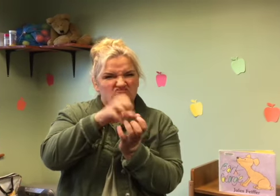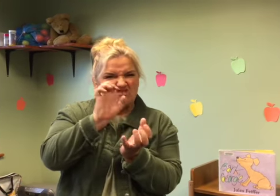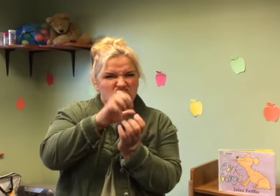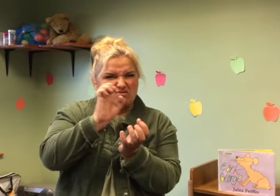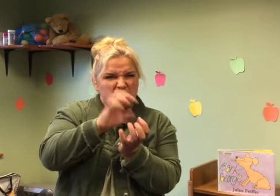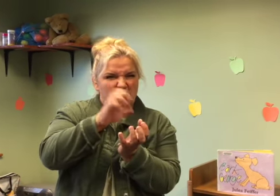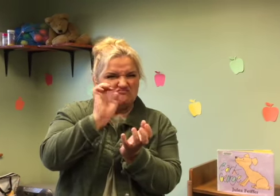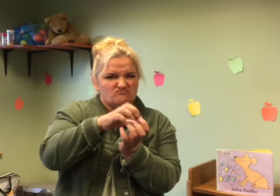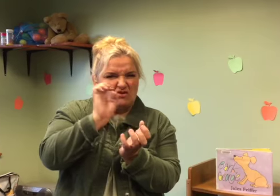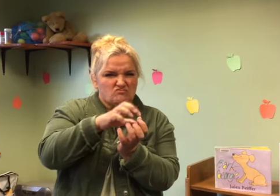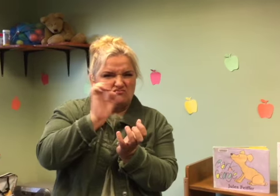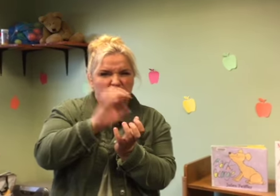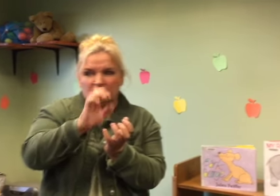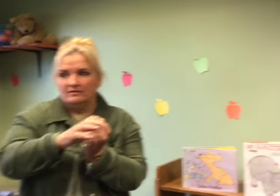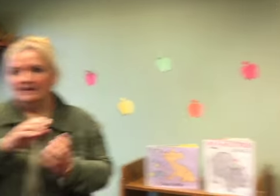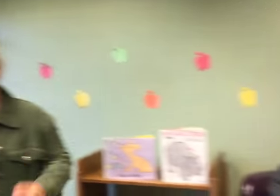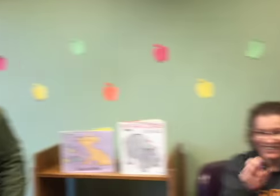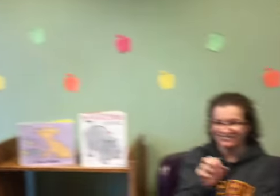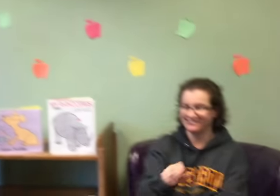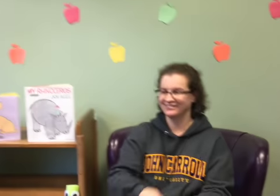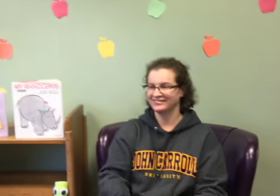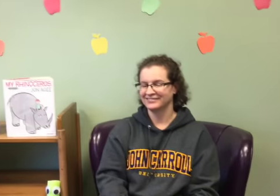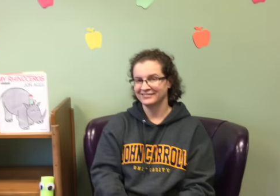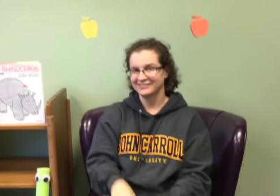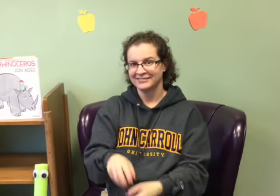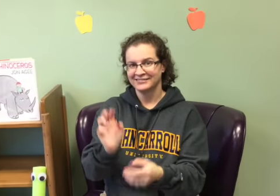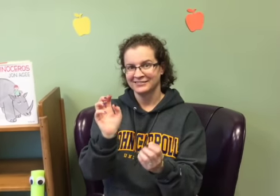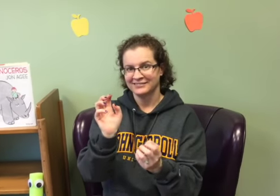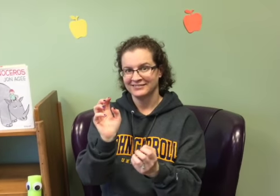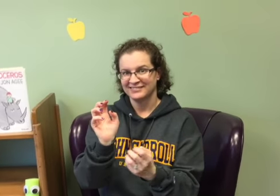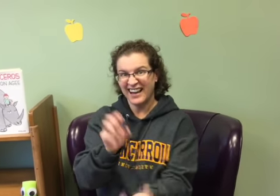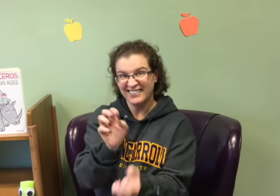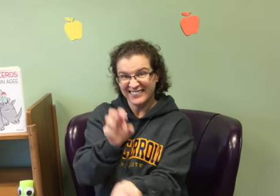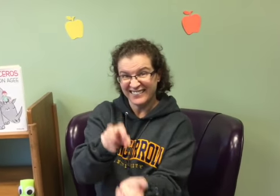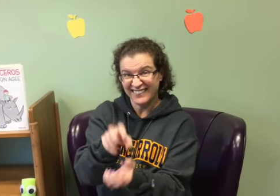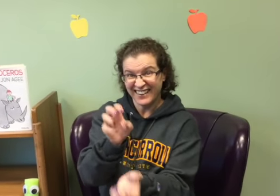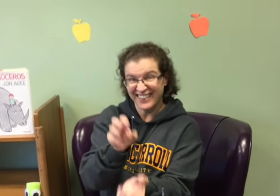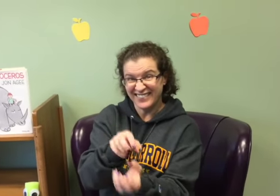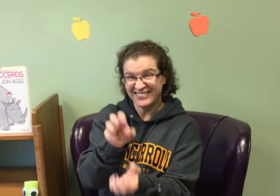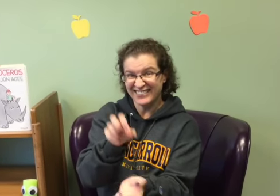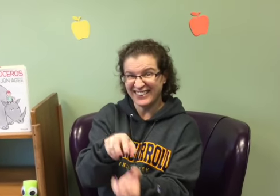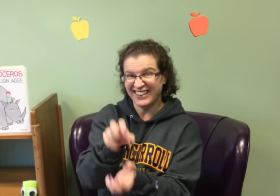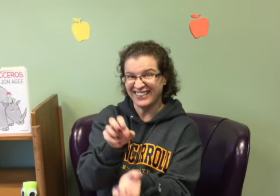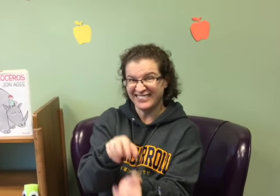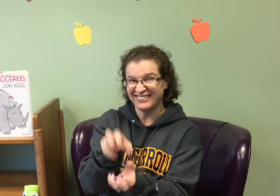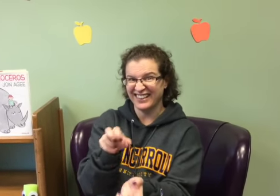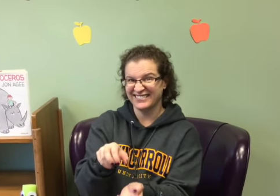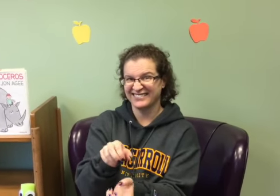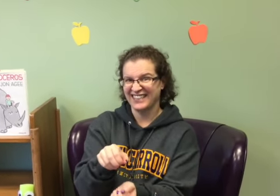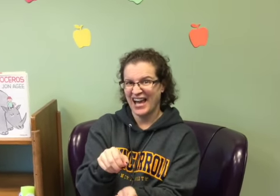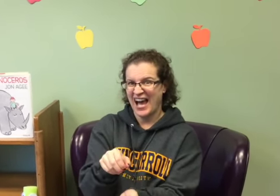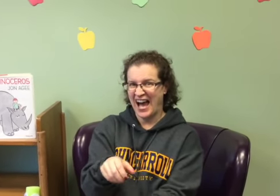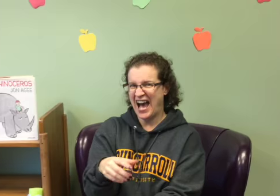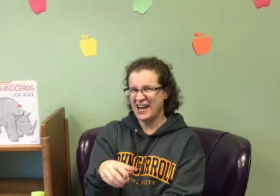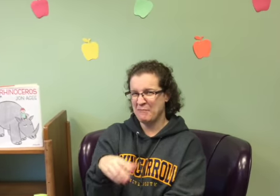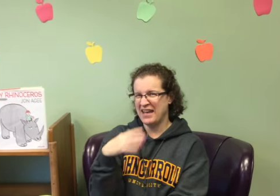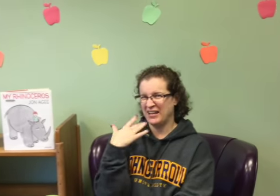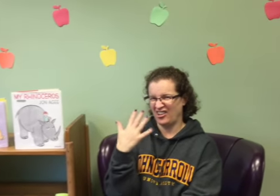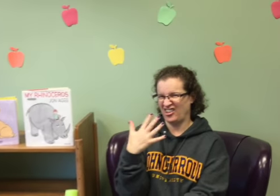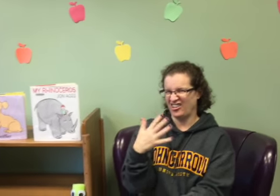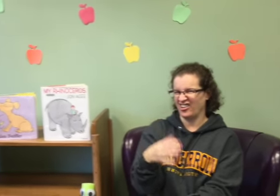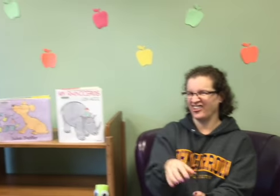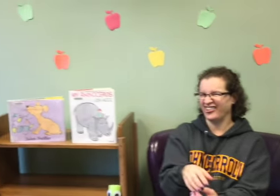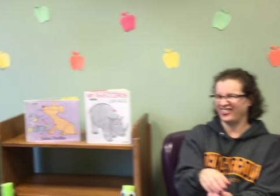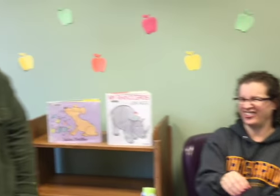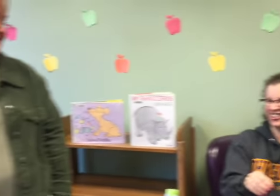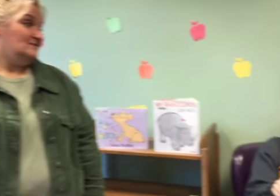bark, I love that. Watch Miss Rebecca. She's really good at that. I mean, you're good at That's all of really them. It's good. just hard to get That's you really both. good, Miss Like, I make